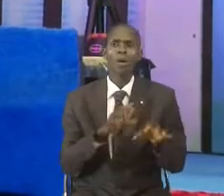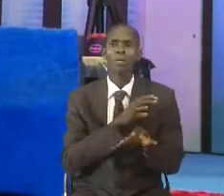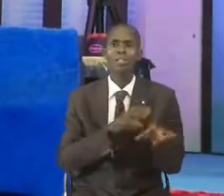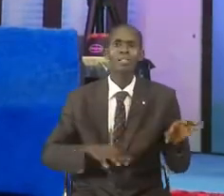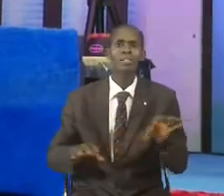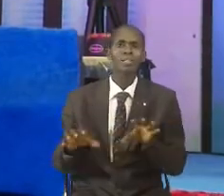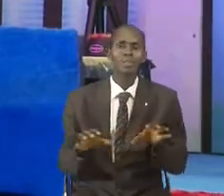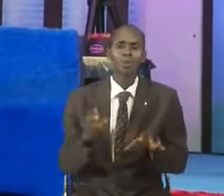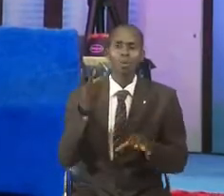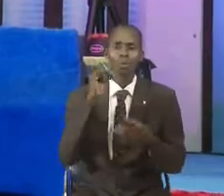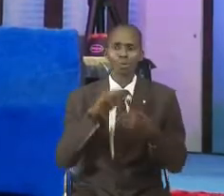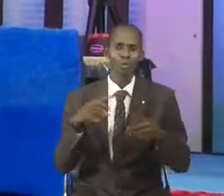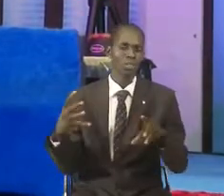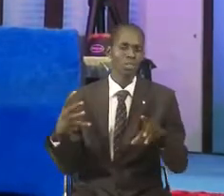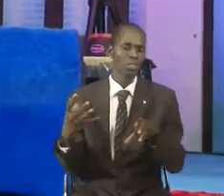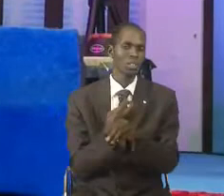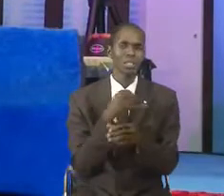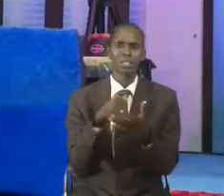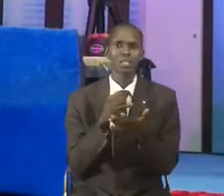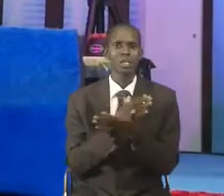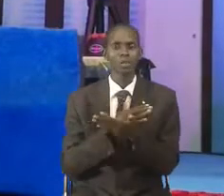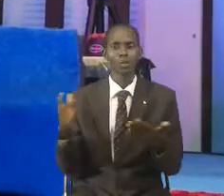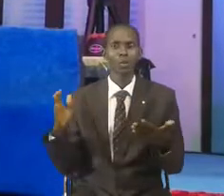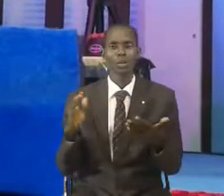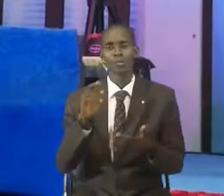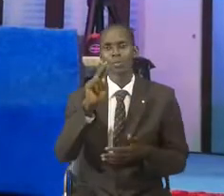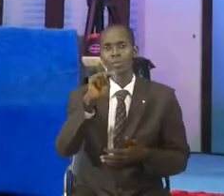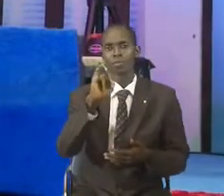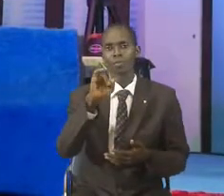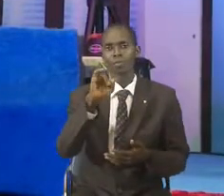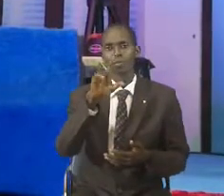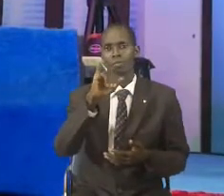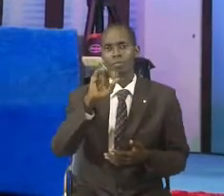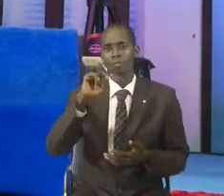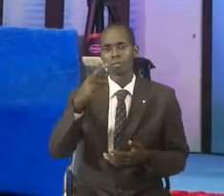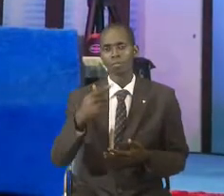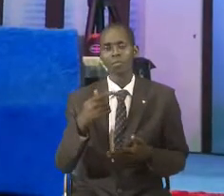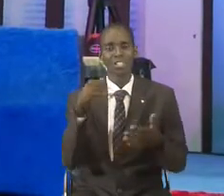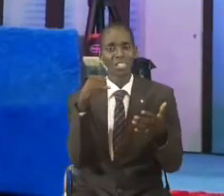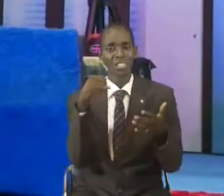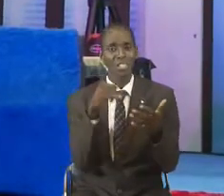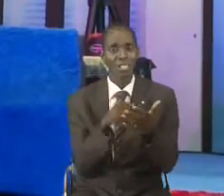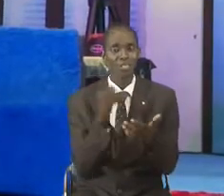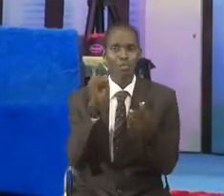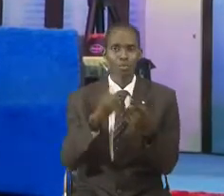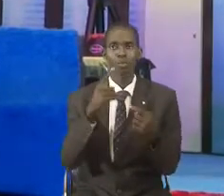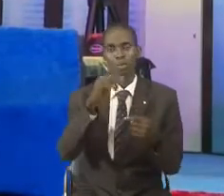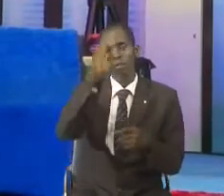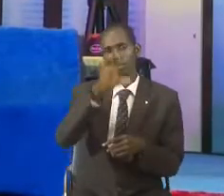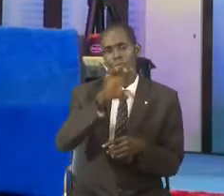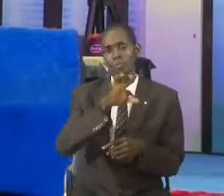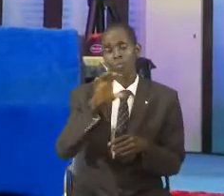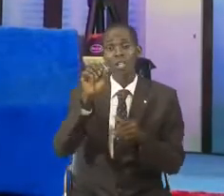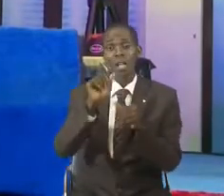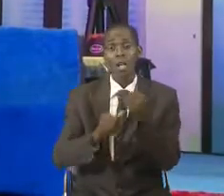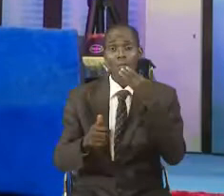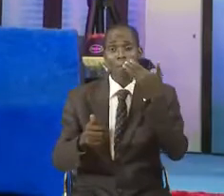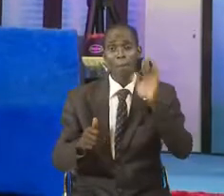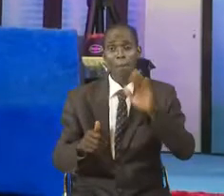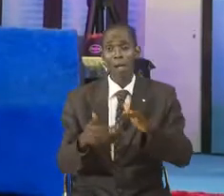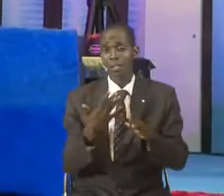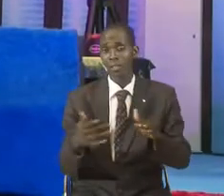us. And then Christ, what did he do? He took it out of the way, nailing it to his